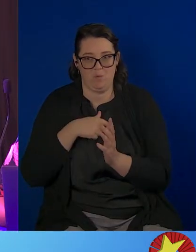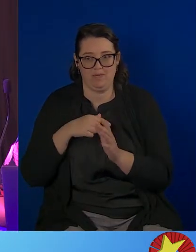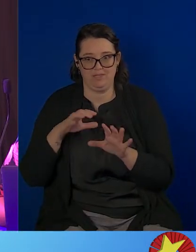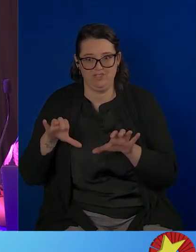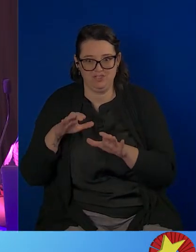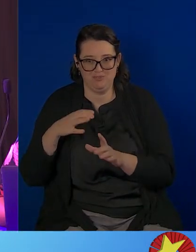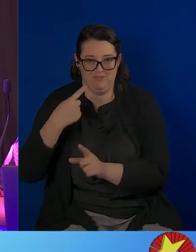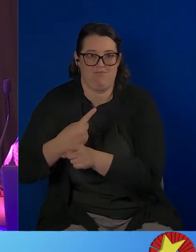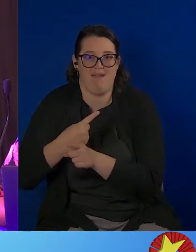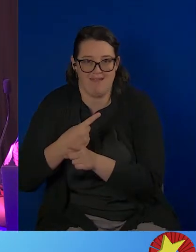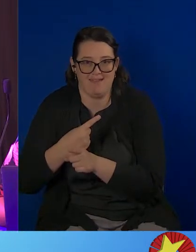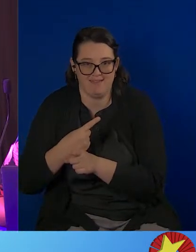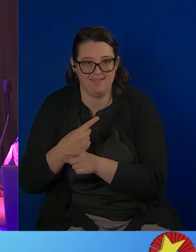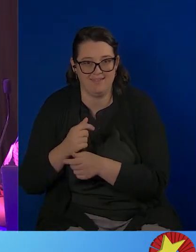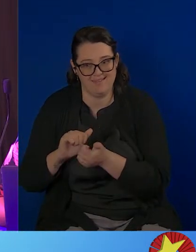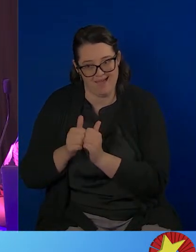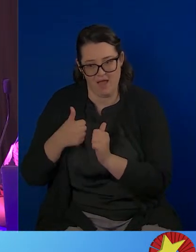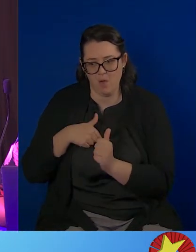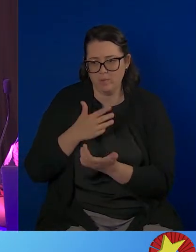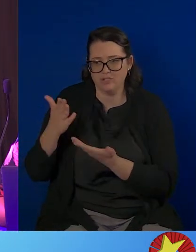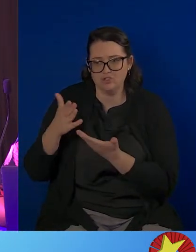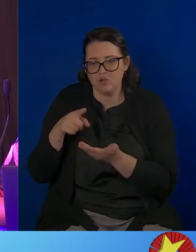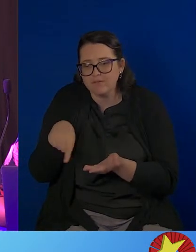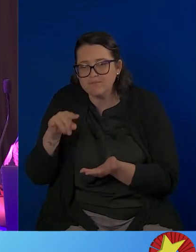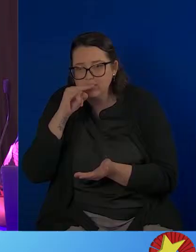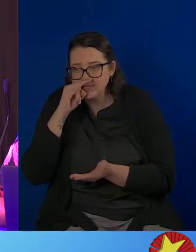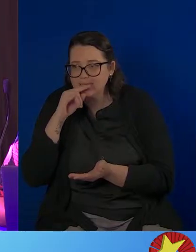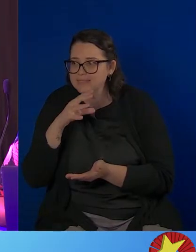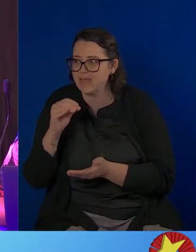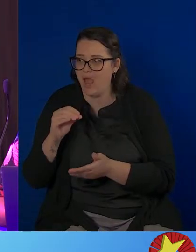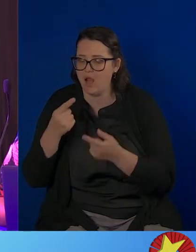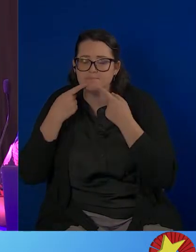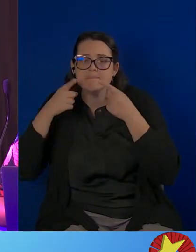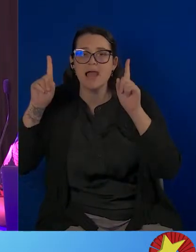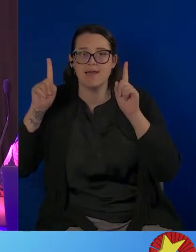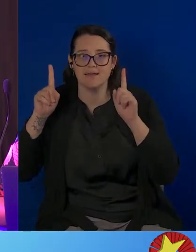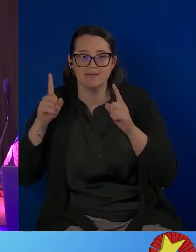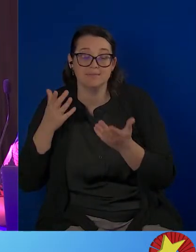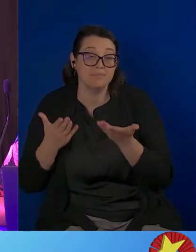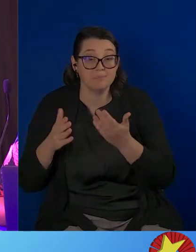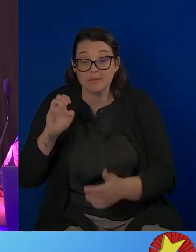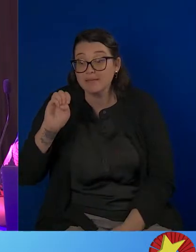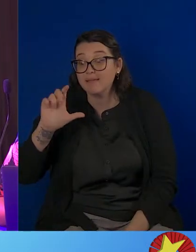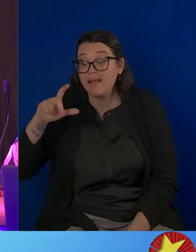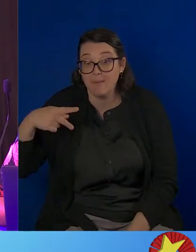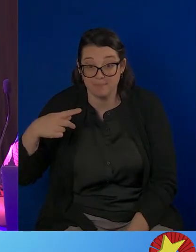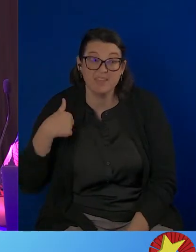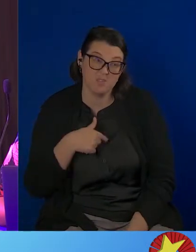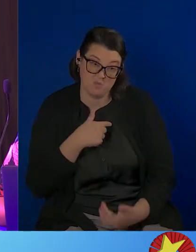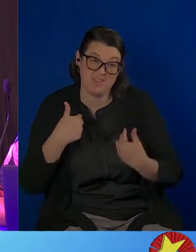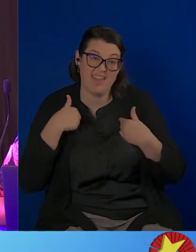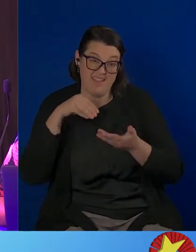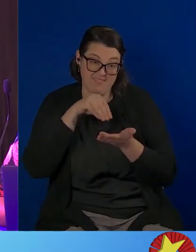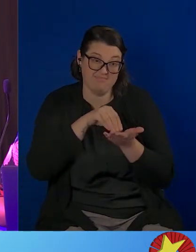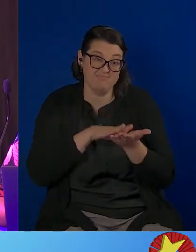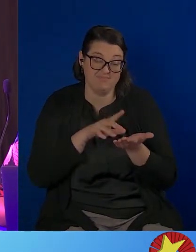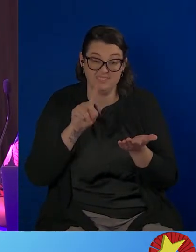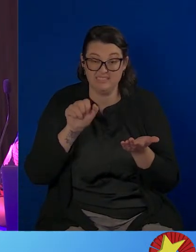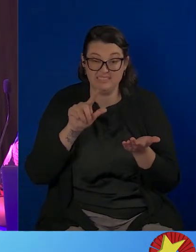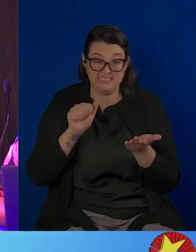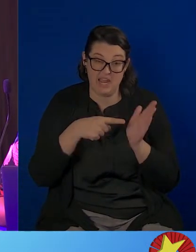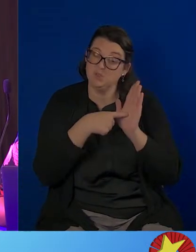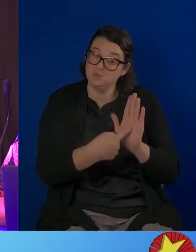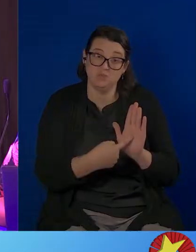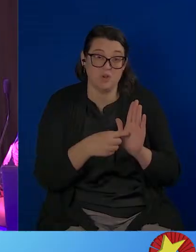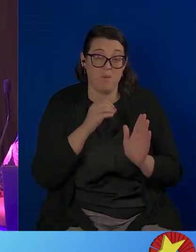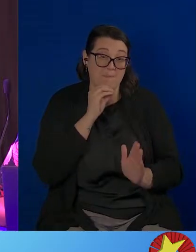serving, be it if it's in the ELP, where we have data that we're making a great impact on the little ones in our birth to 3 and